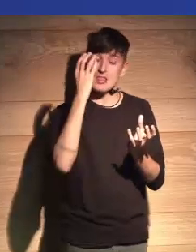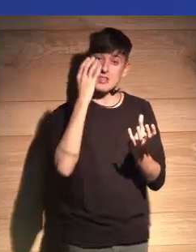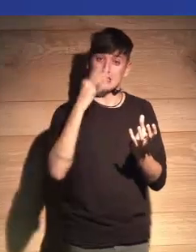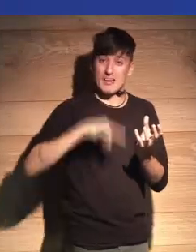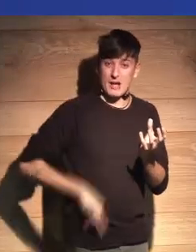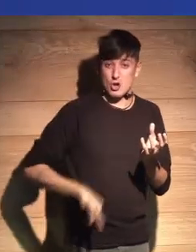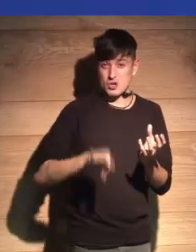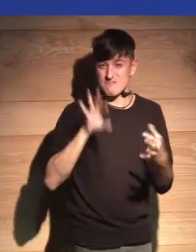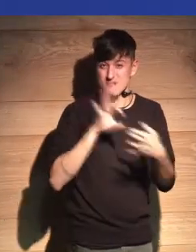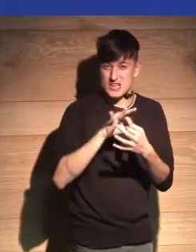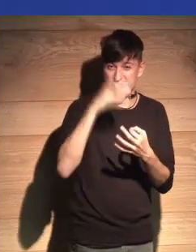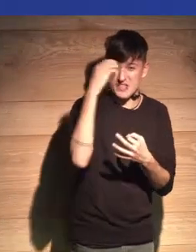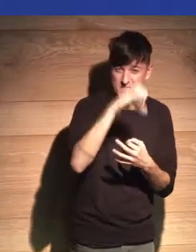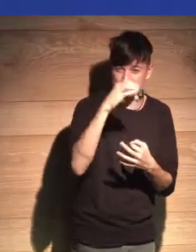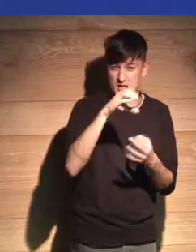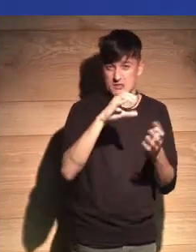where